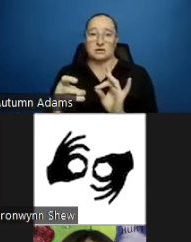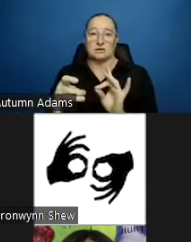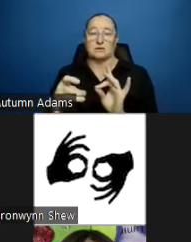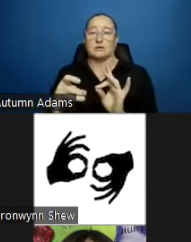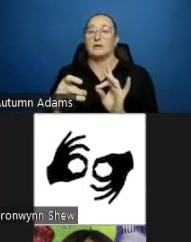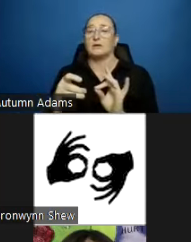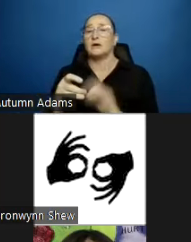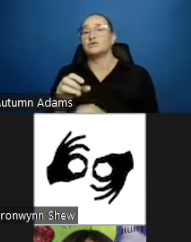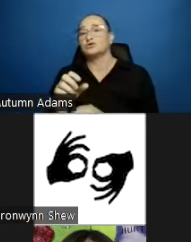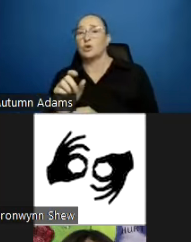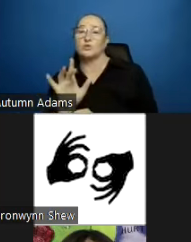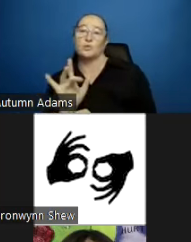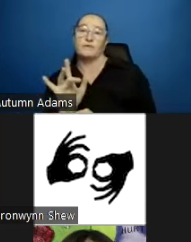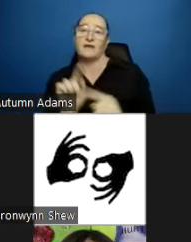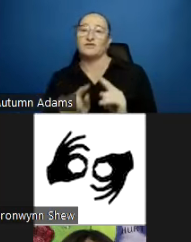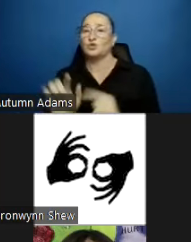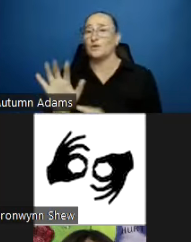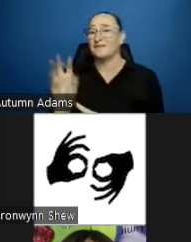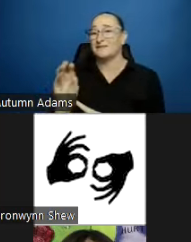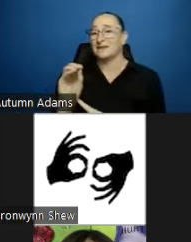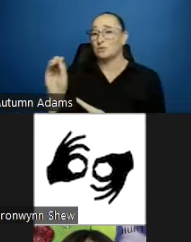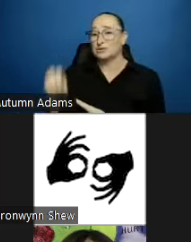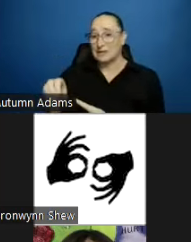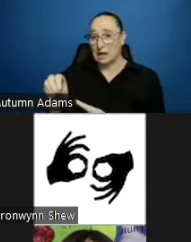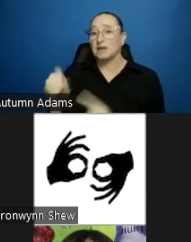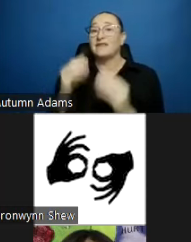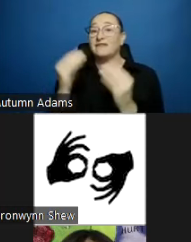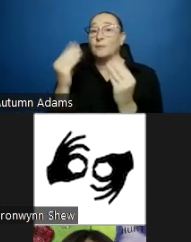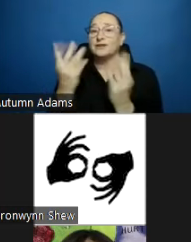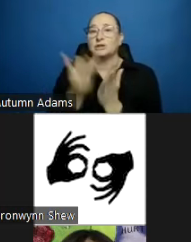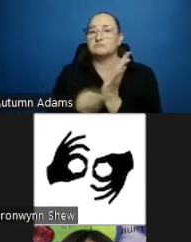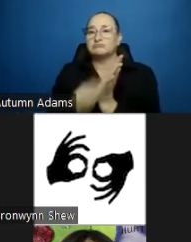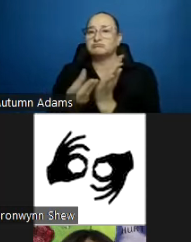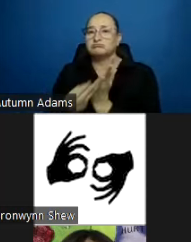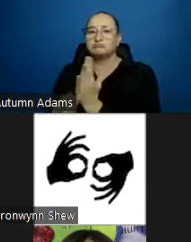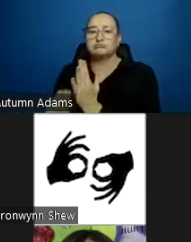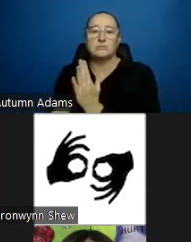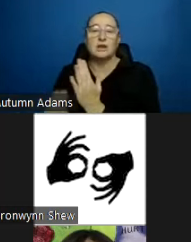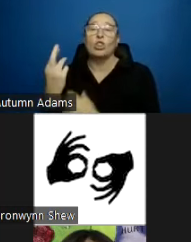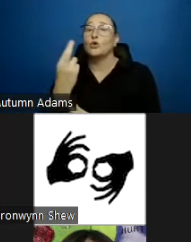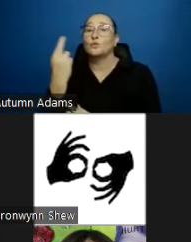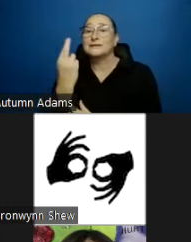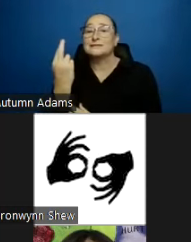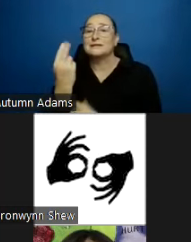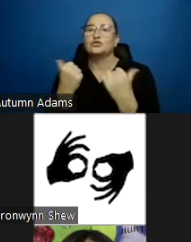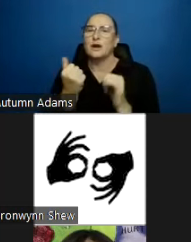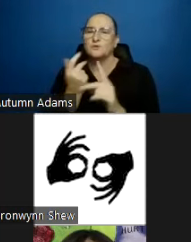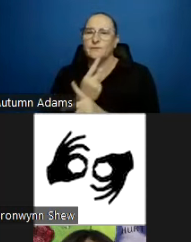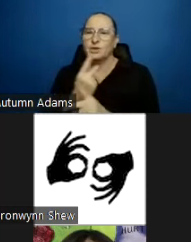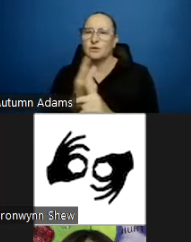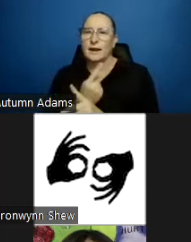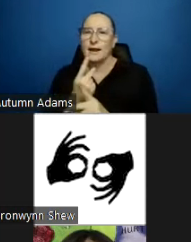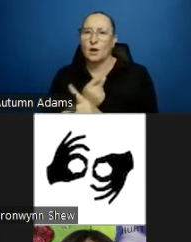to 50% of the information is being missed. And the reason for that is because you're trying to figure out